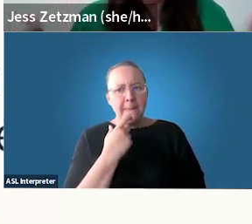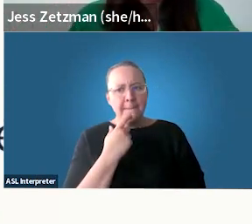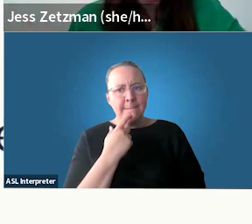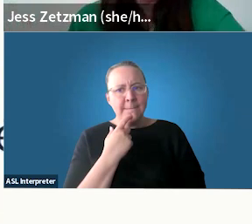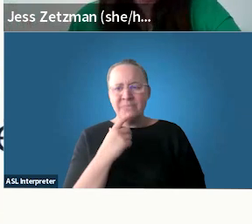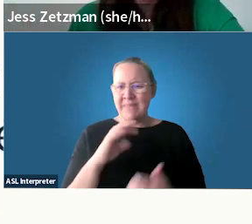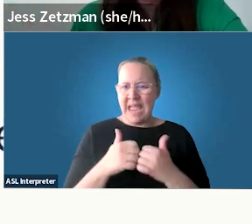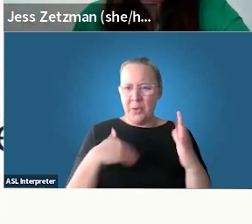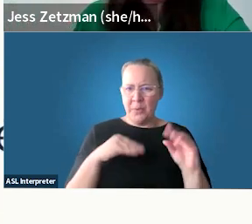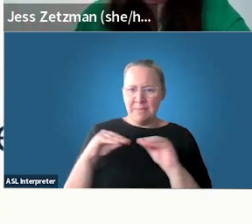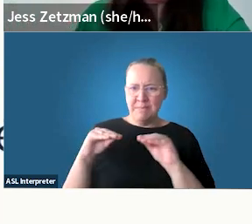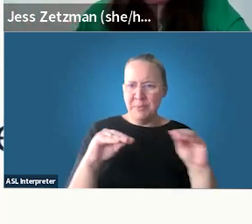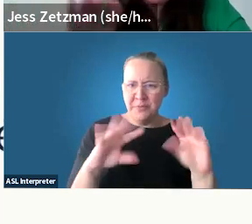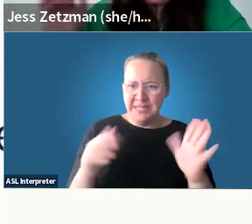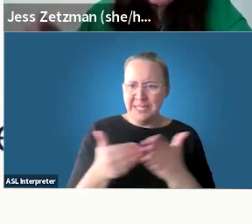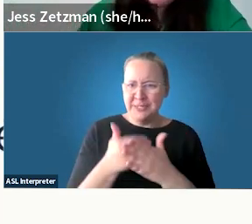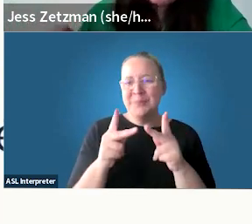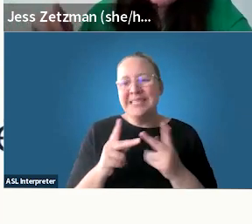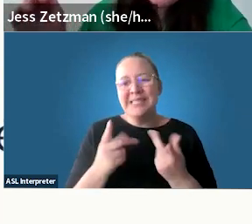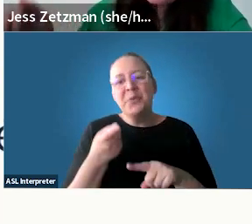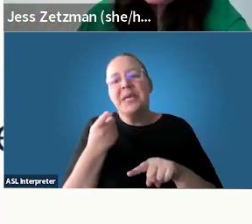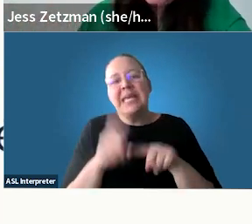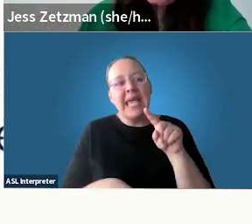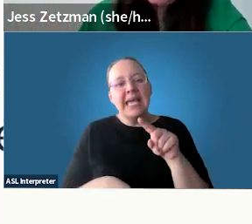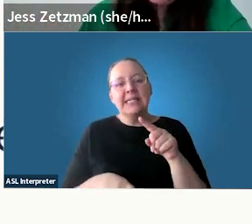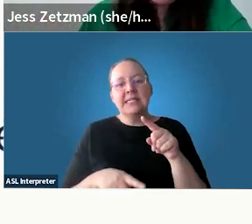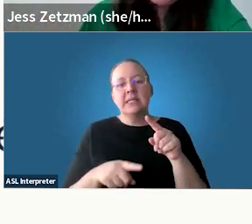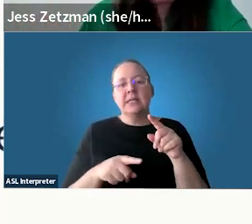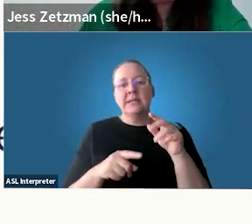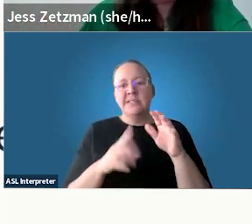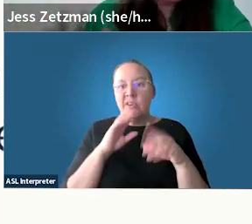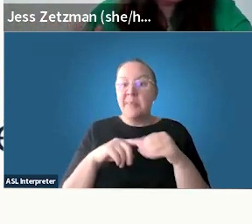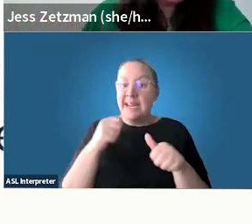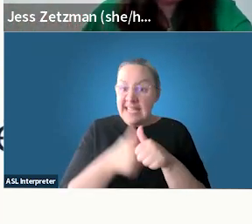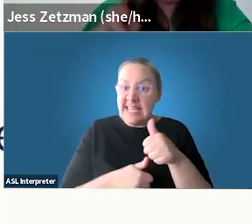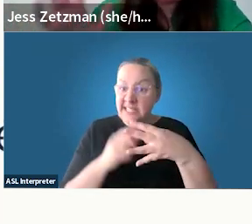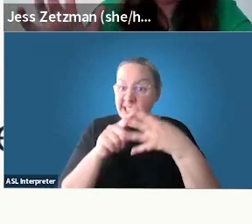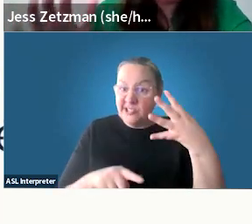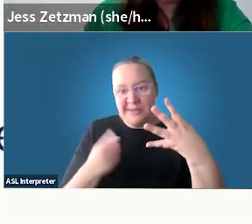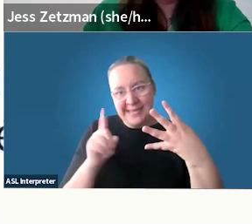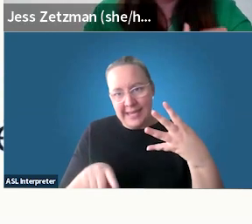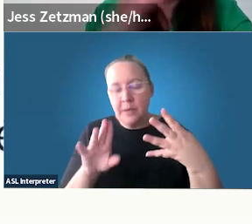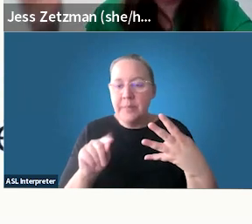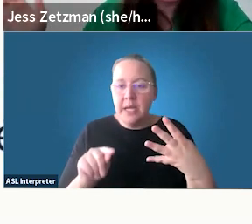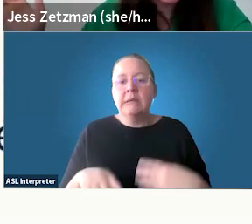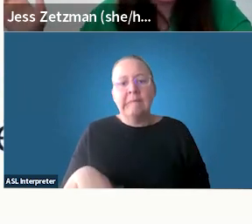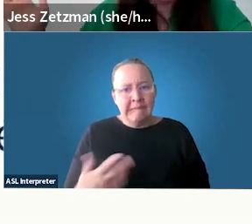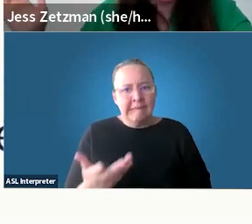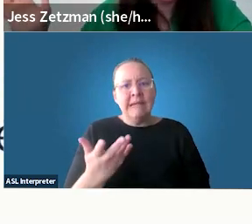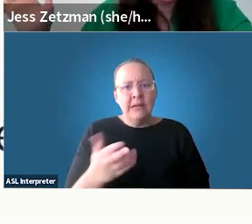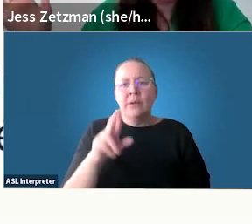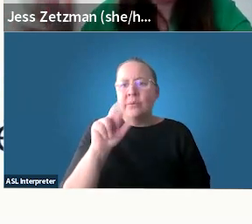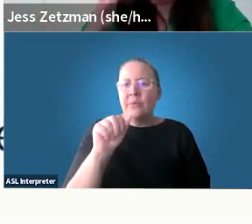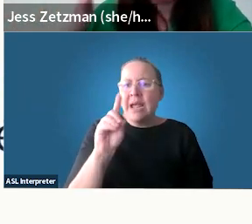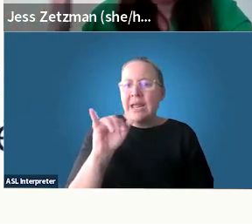how do we move into these new places? So we can't go into each of these today, but just know, like, radical empathy. We want to be seeing